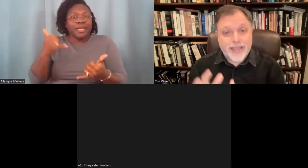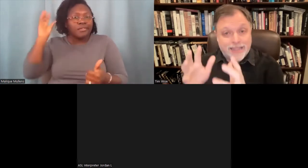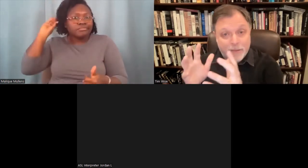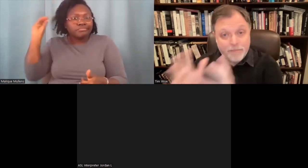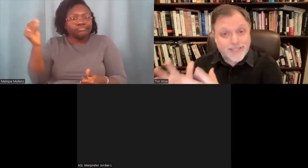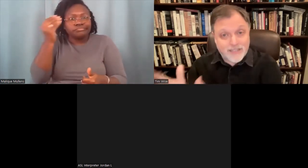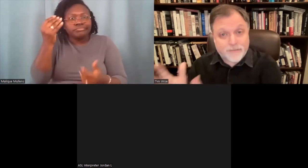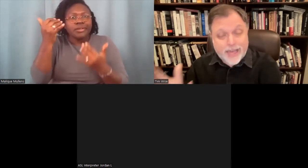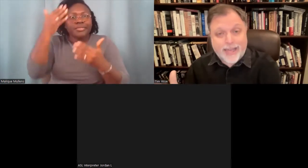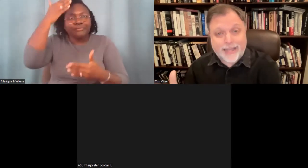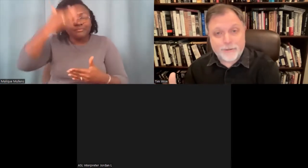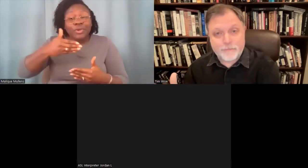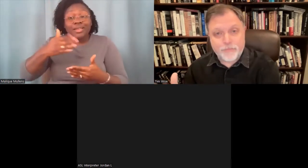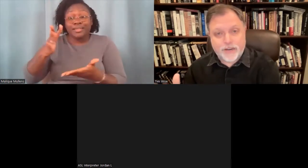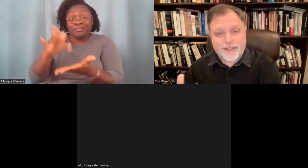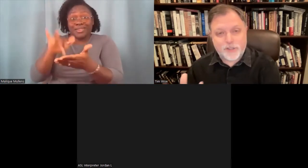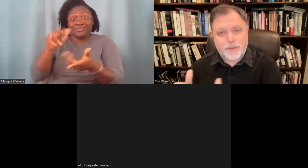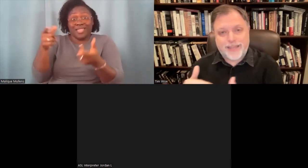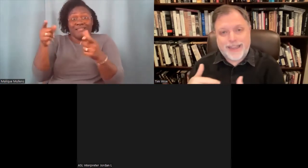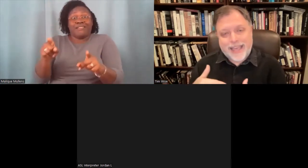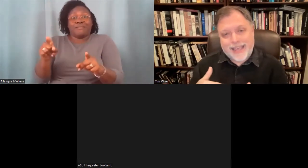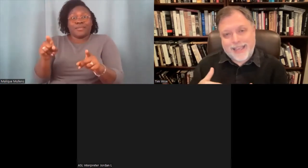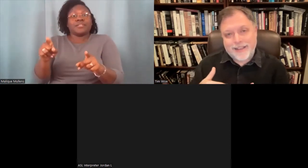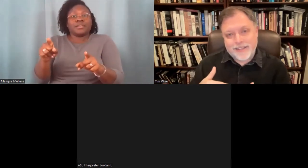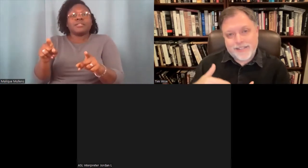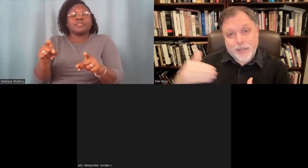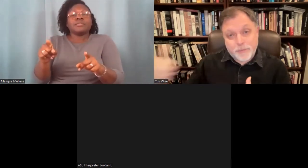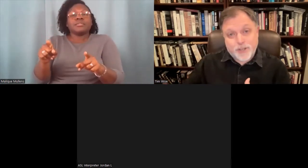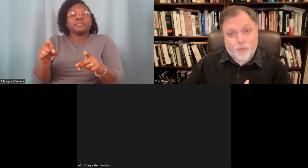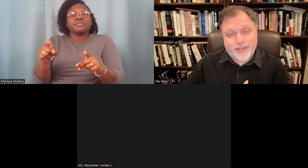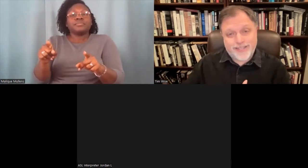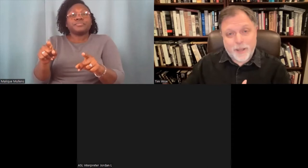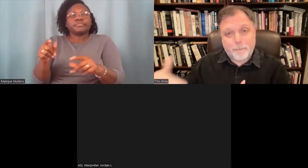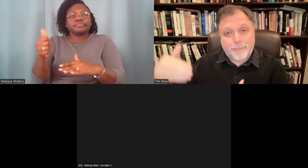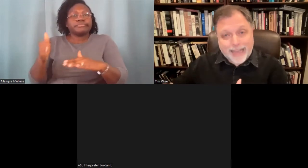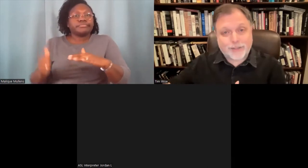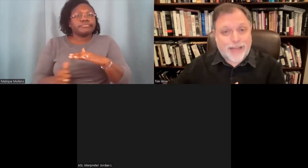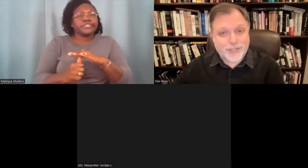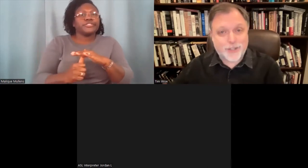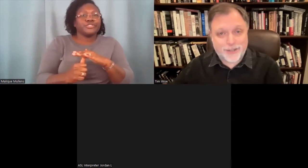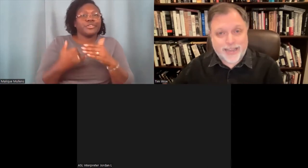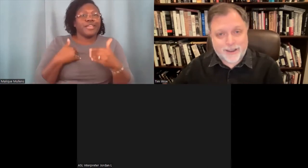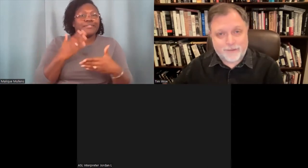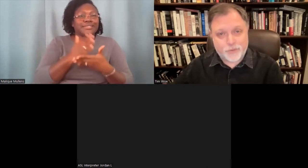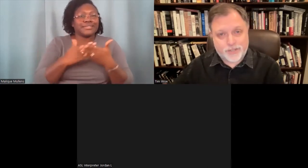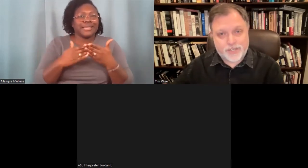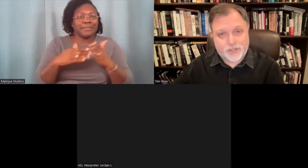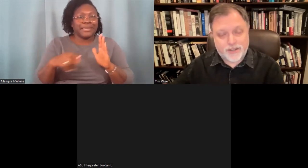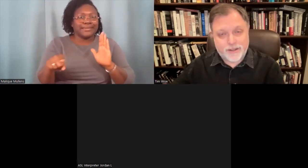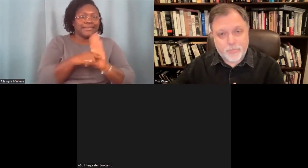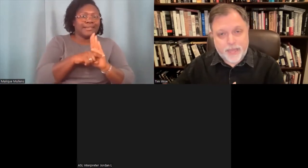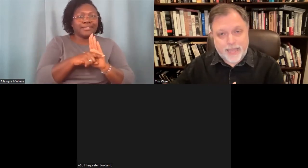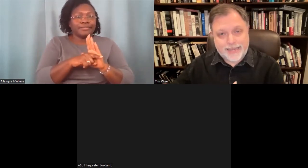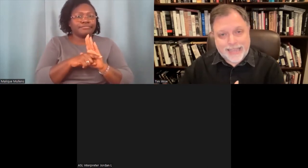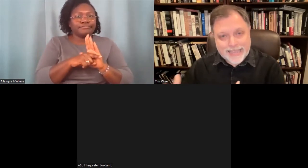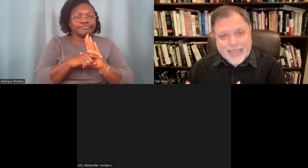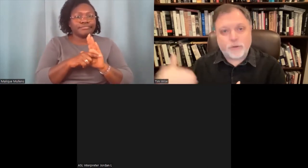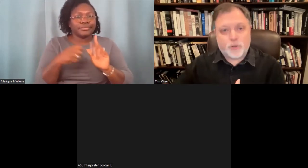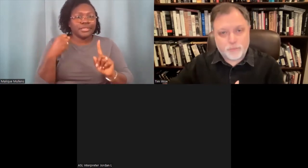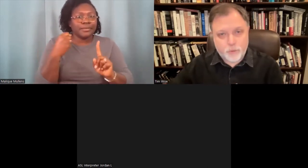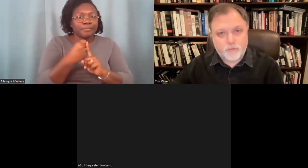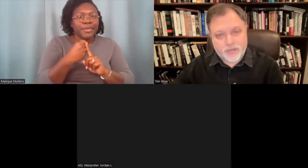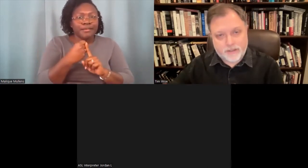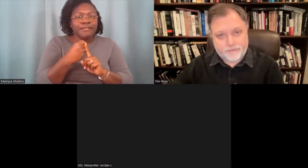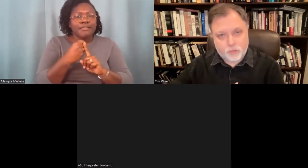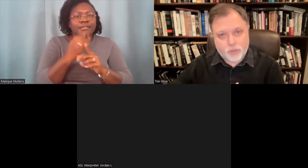before, in the midst of that, there has been a subsequent backlash to that conversation and a